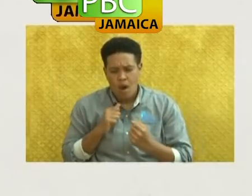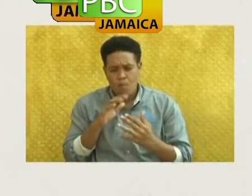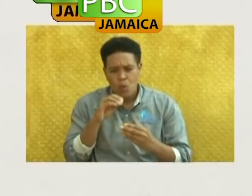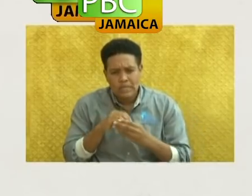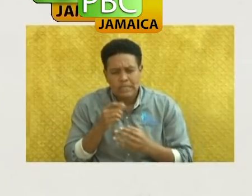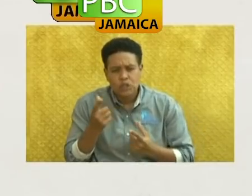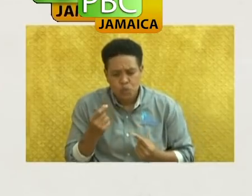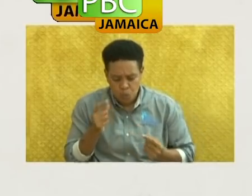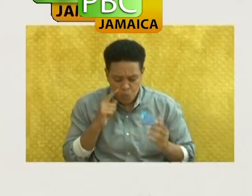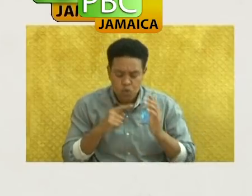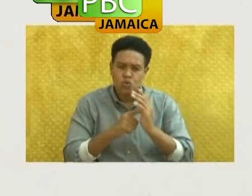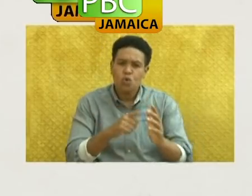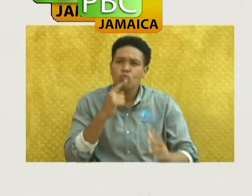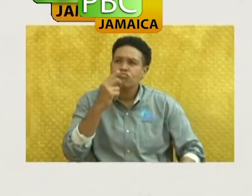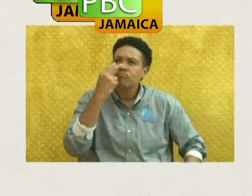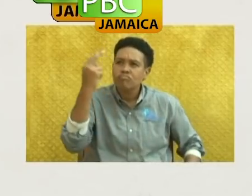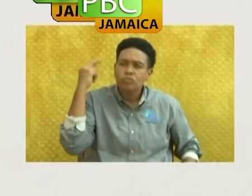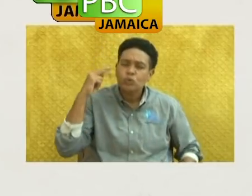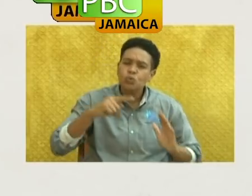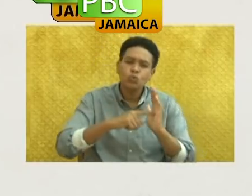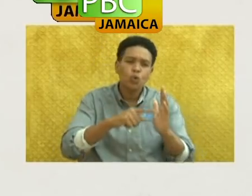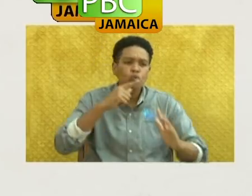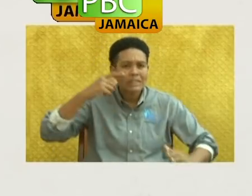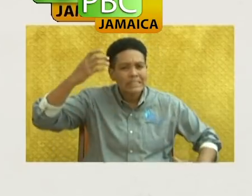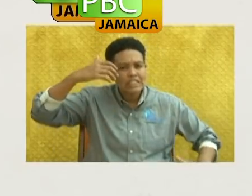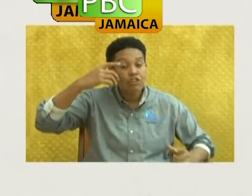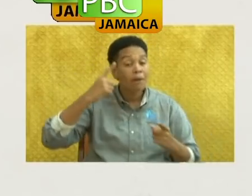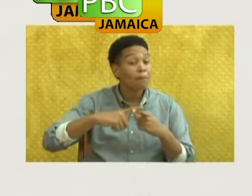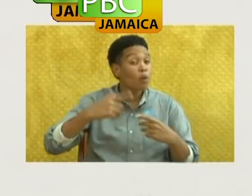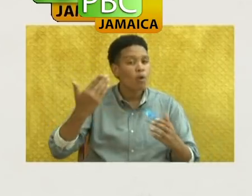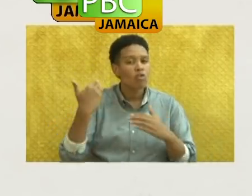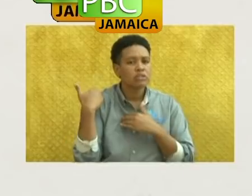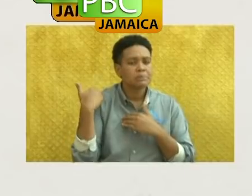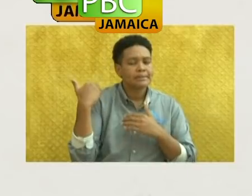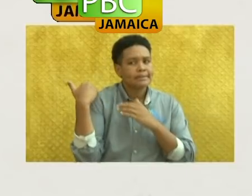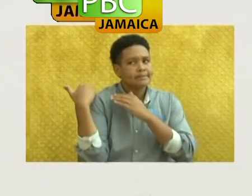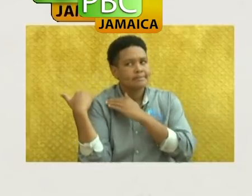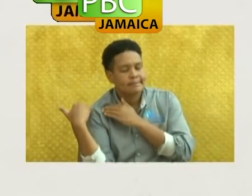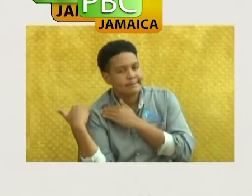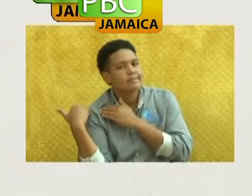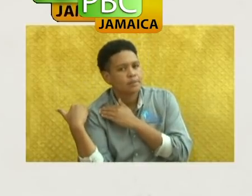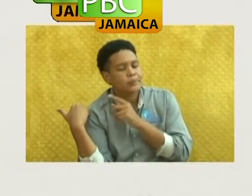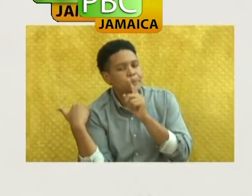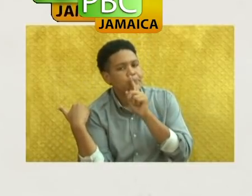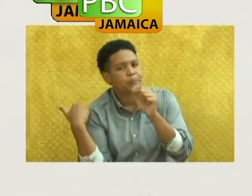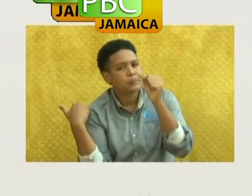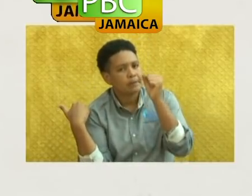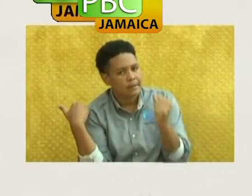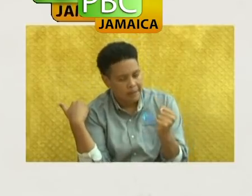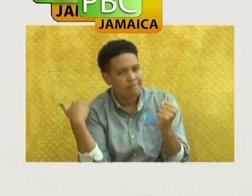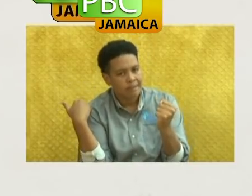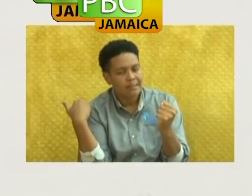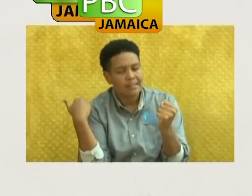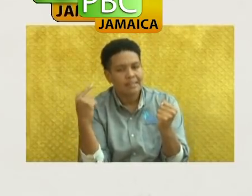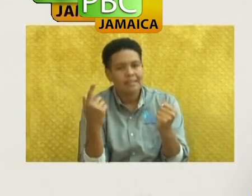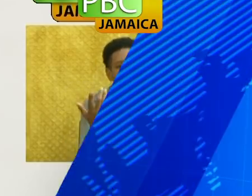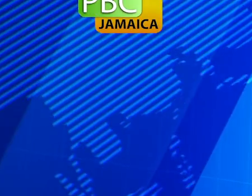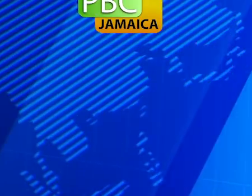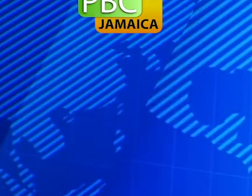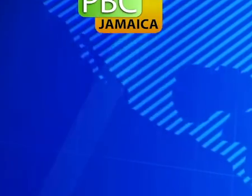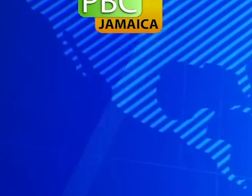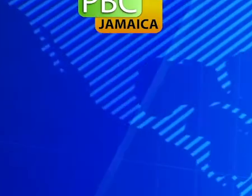the seriousness and the weight of the responsibility placed on our